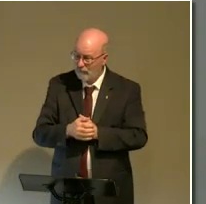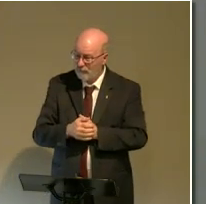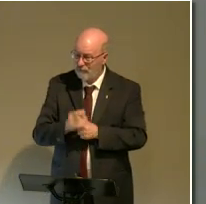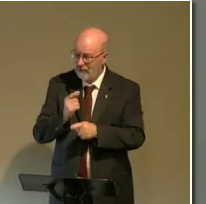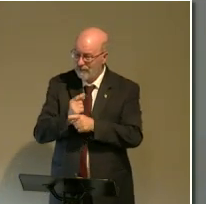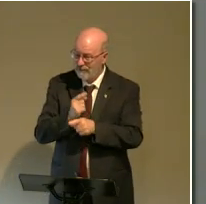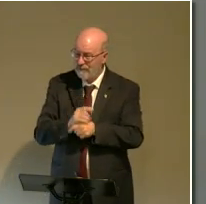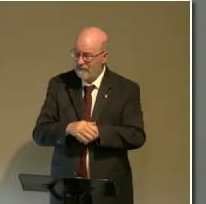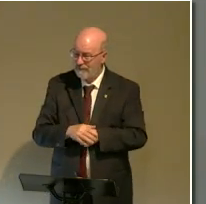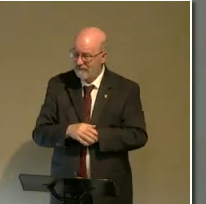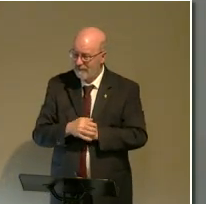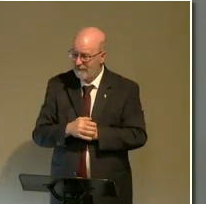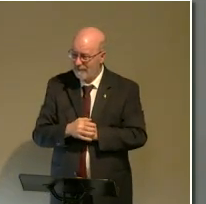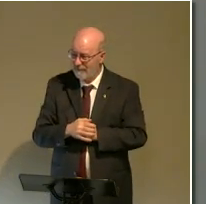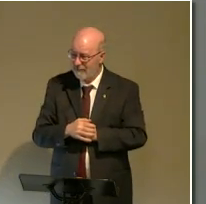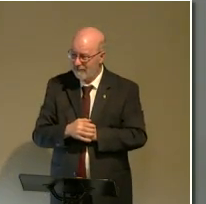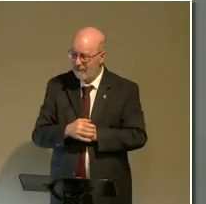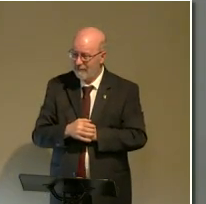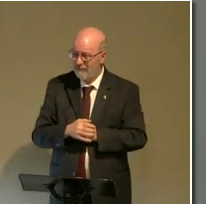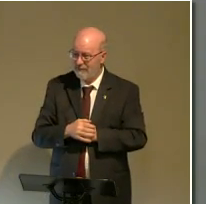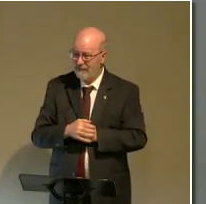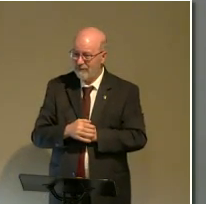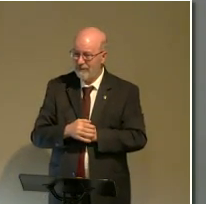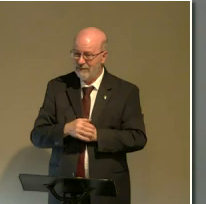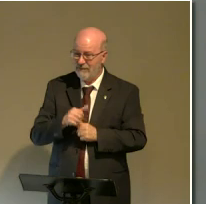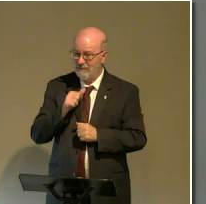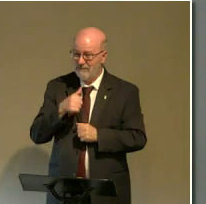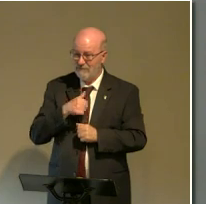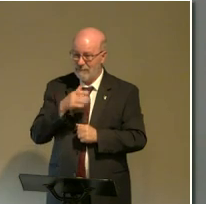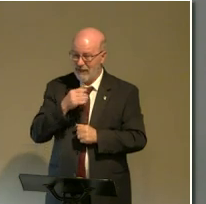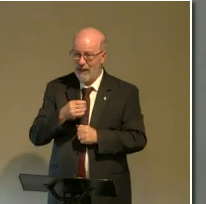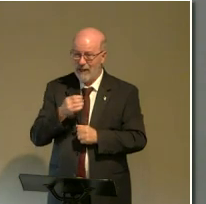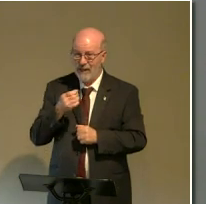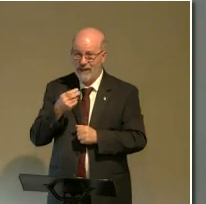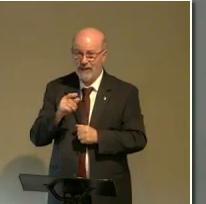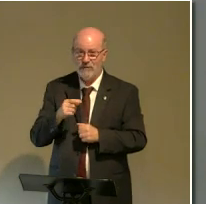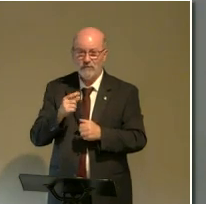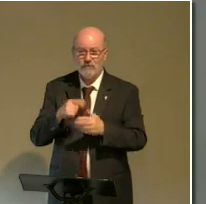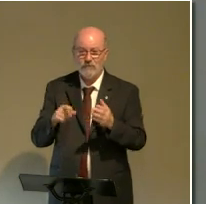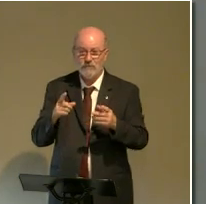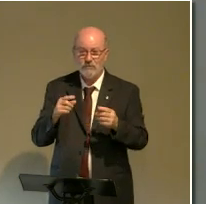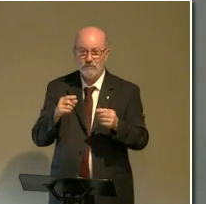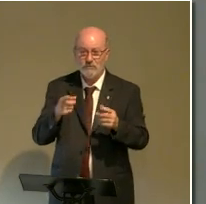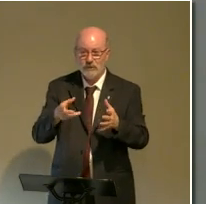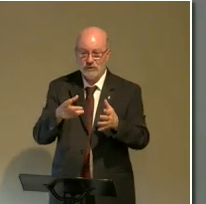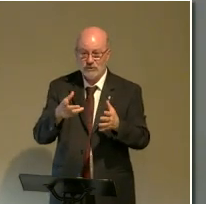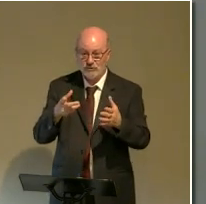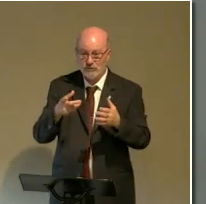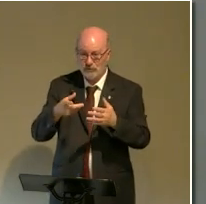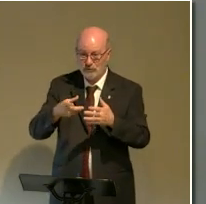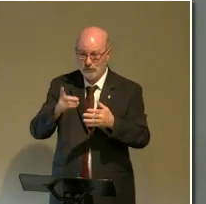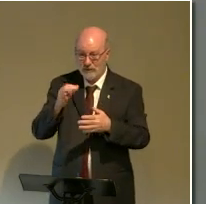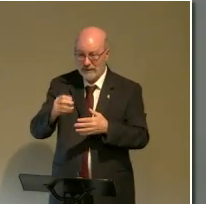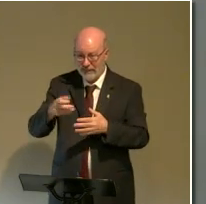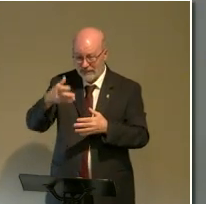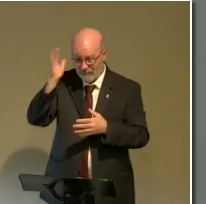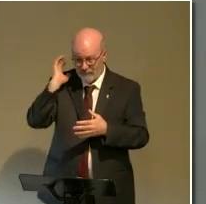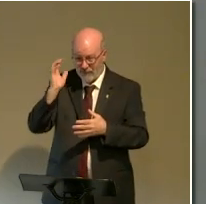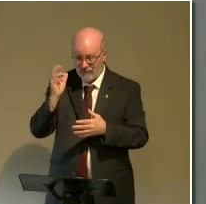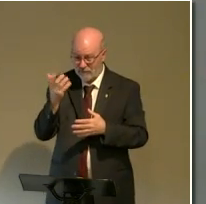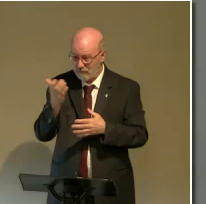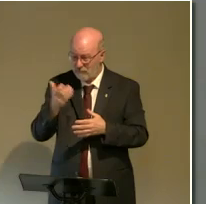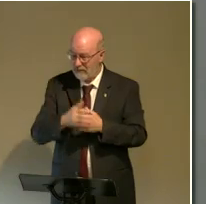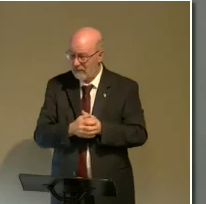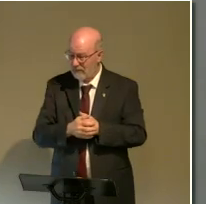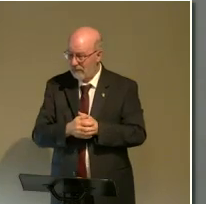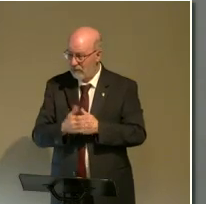right? If you're not a hugger, I mean, I like to hug. So what does your den of lion look like, okay?